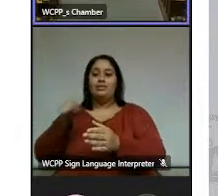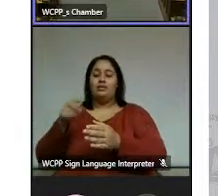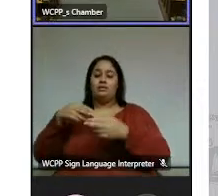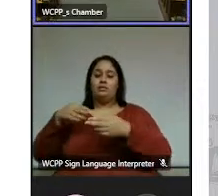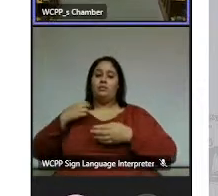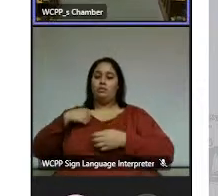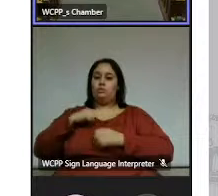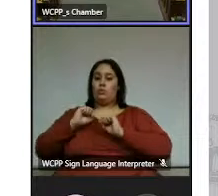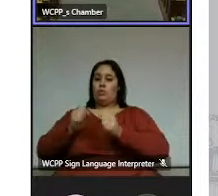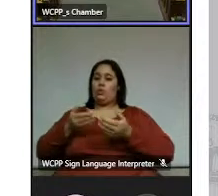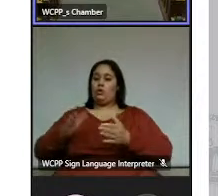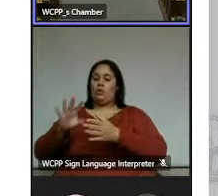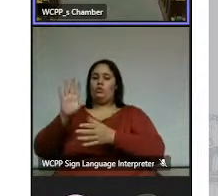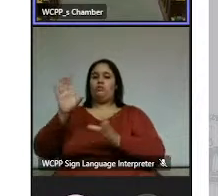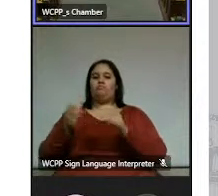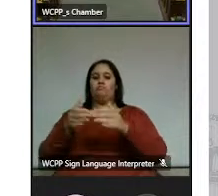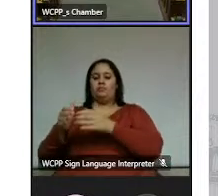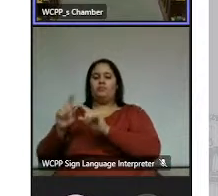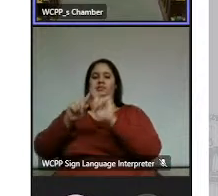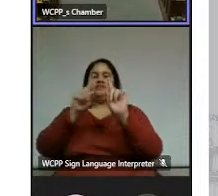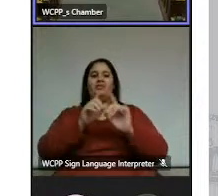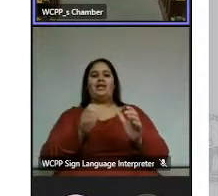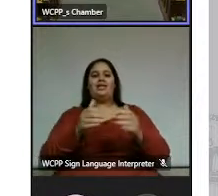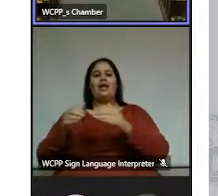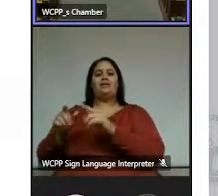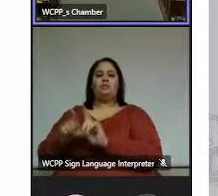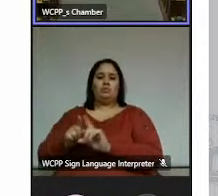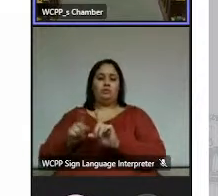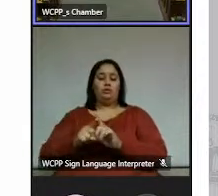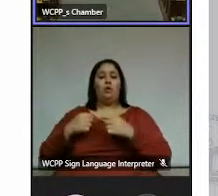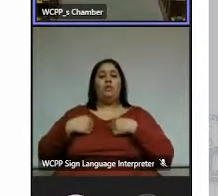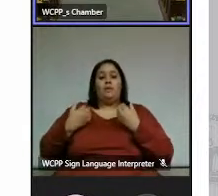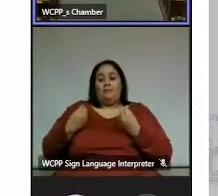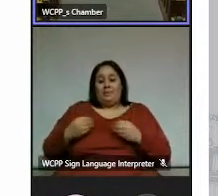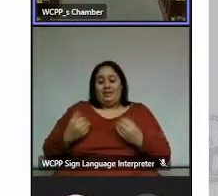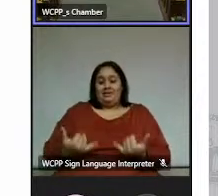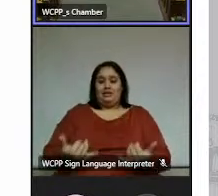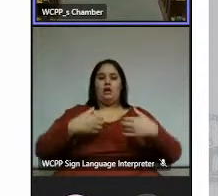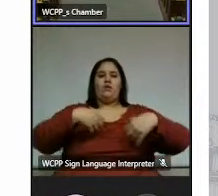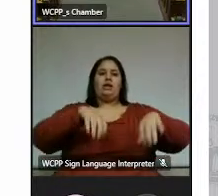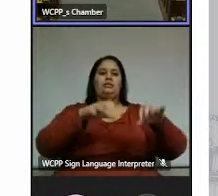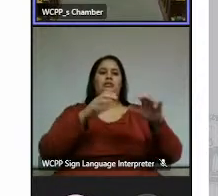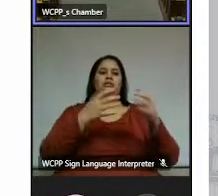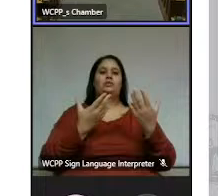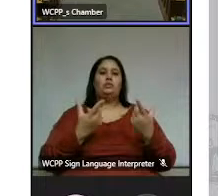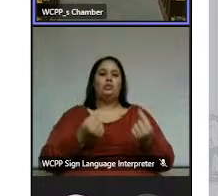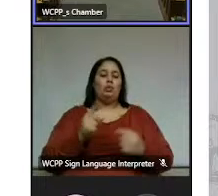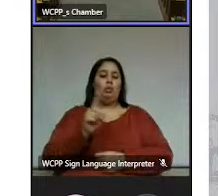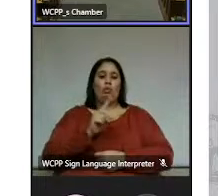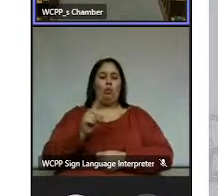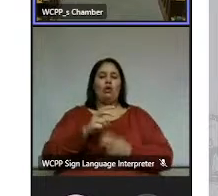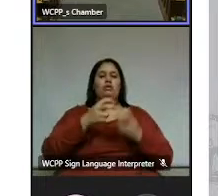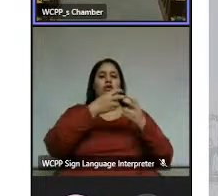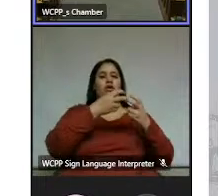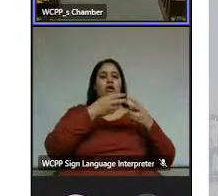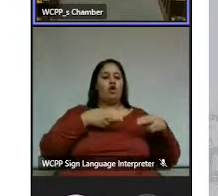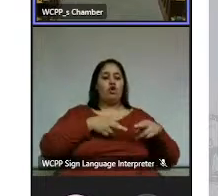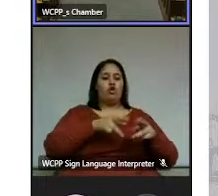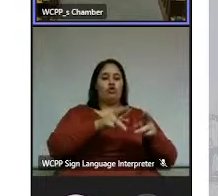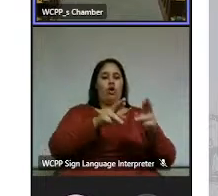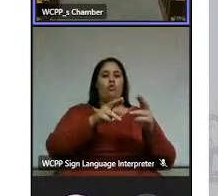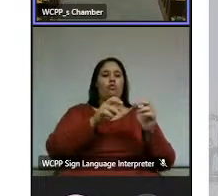We are currently busy within the city in a major exercise of reassigning roads between